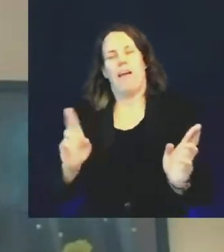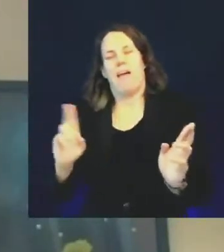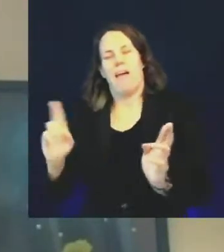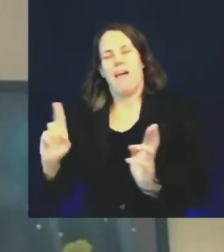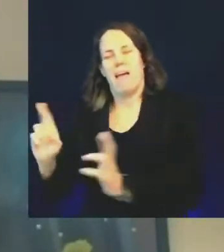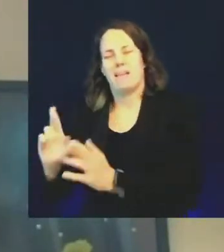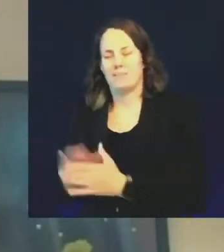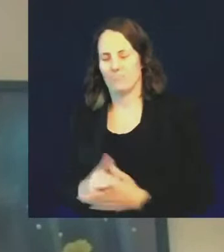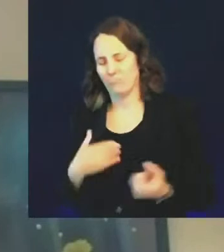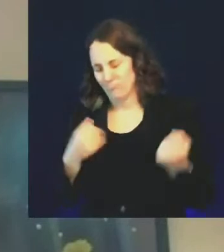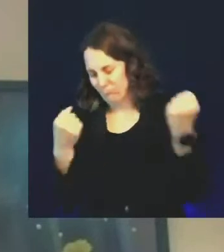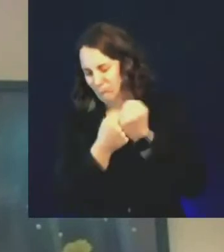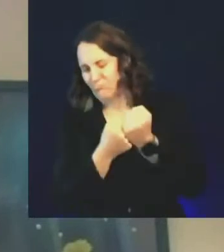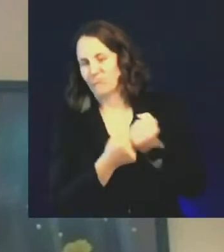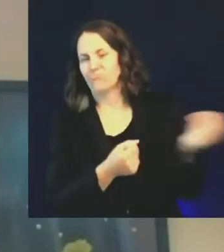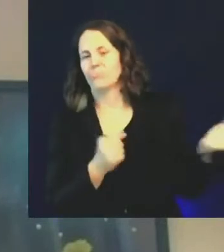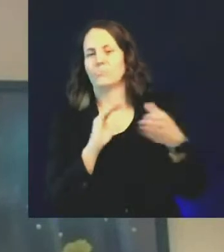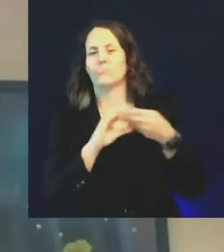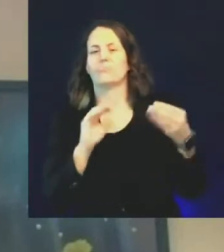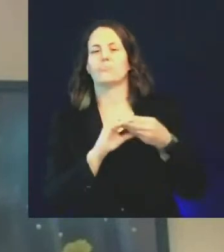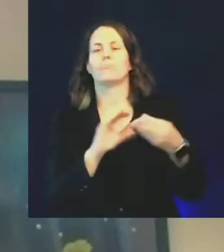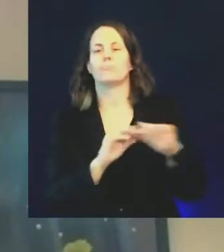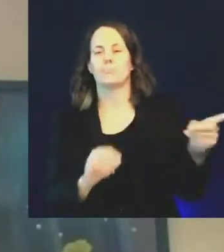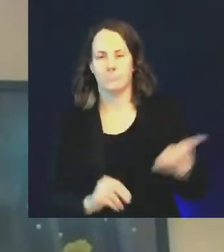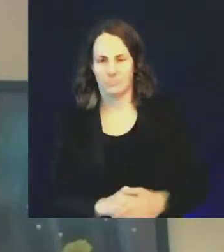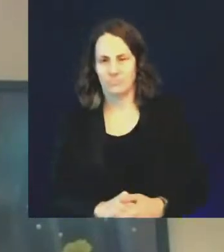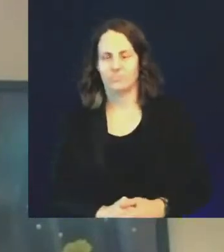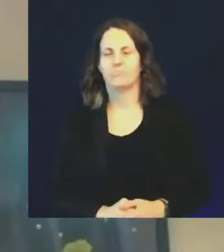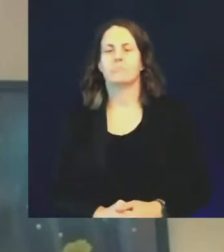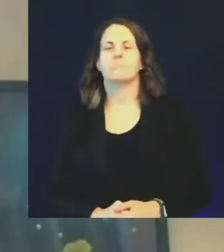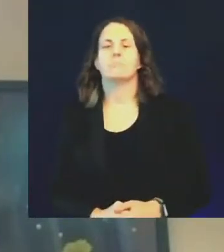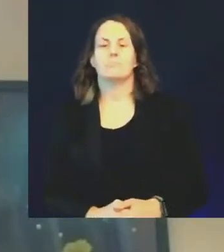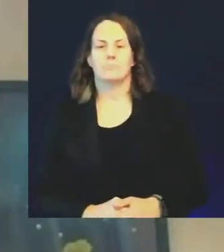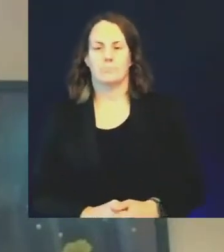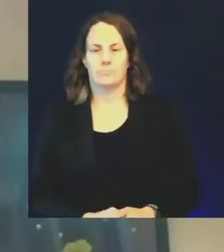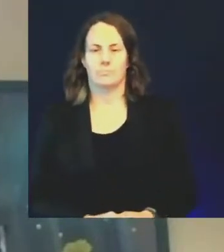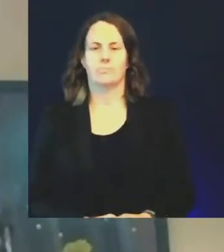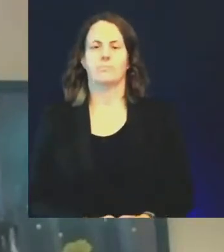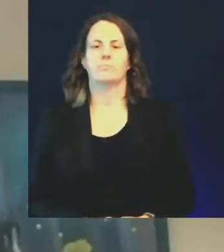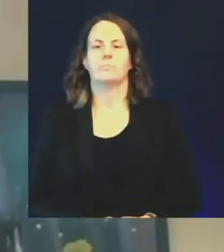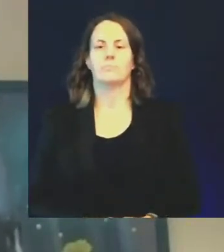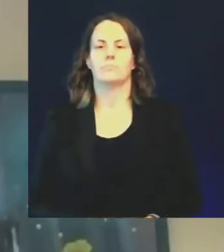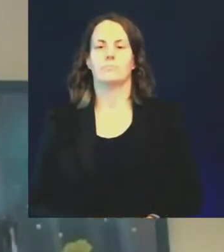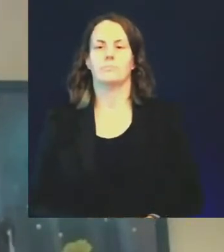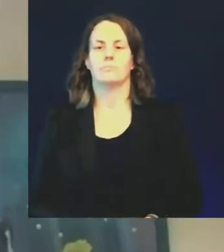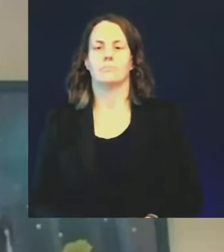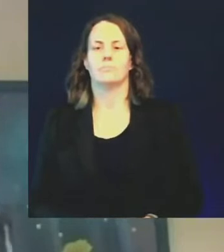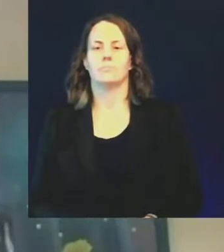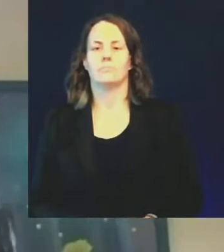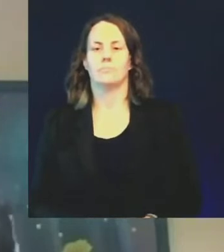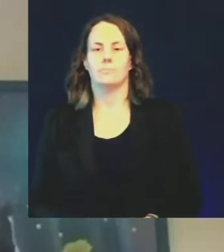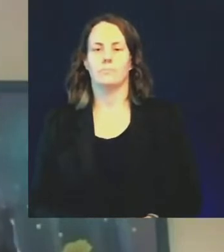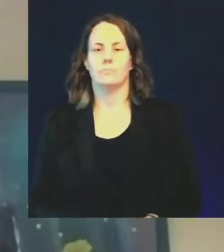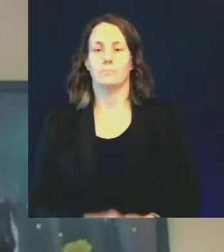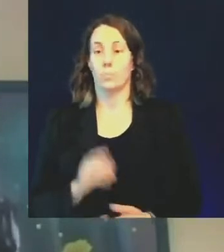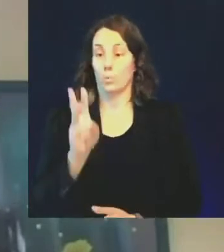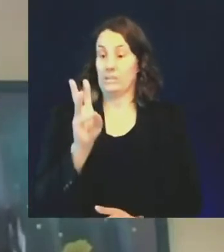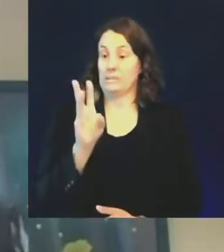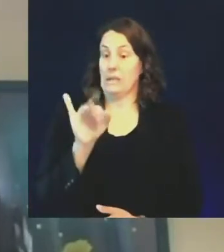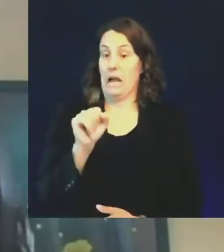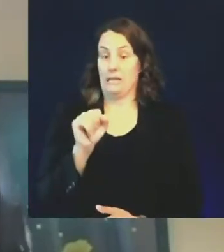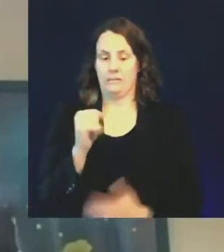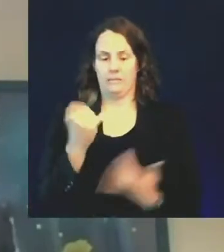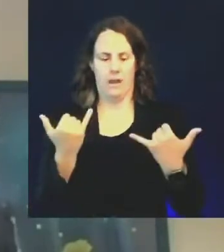frankly, so do we as a state. We are thinking ahead and beginning to ponder how we would